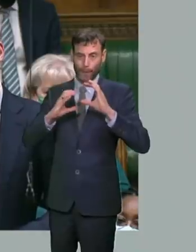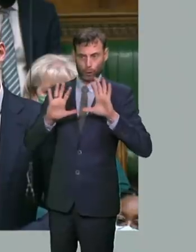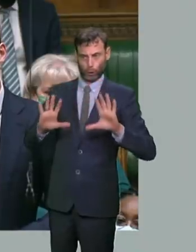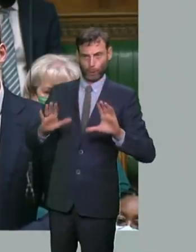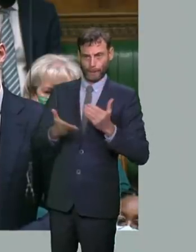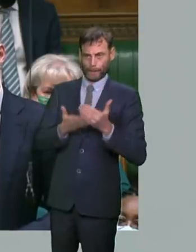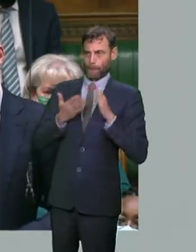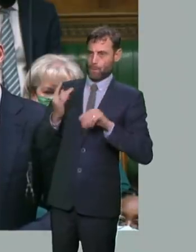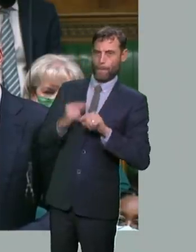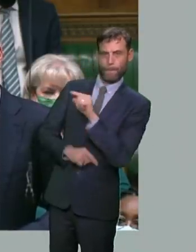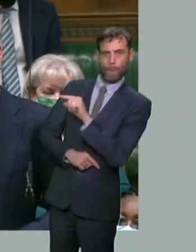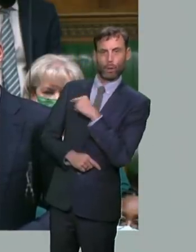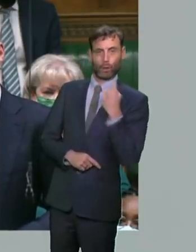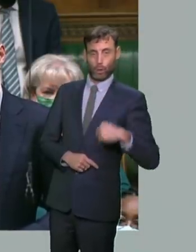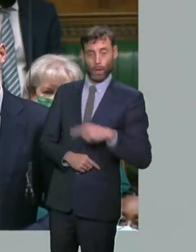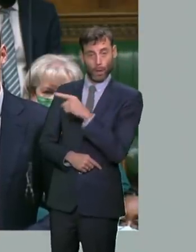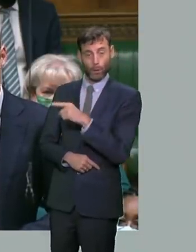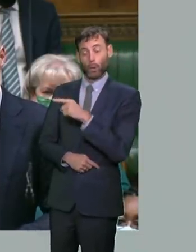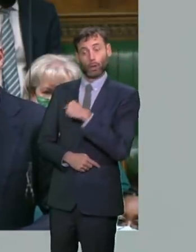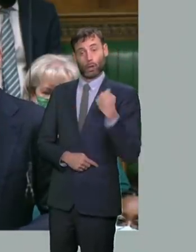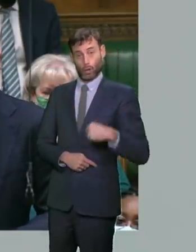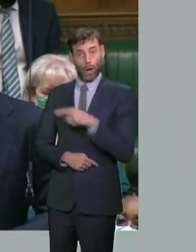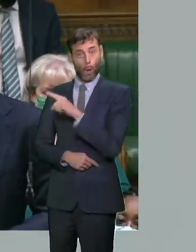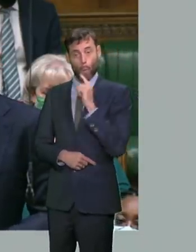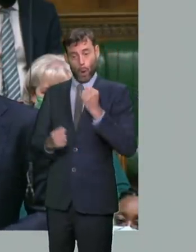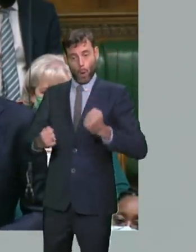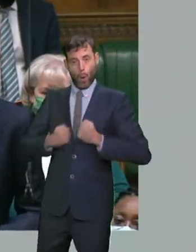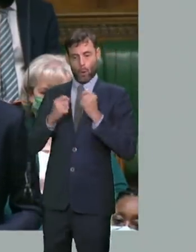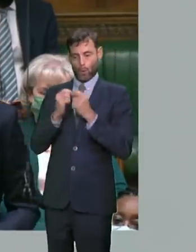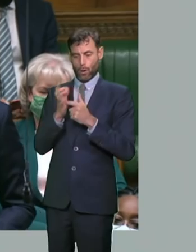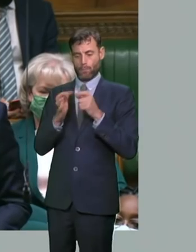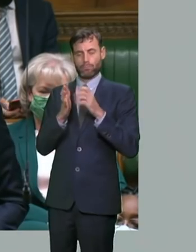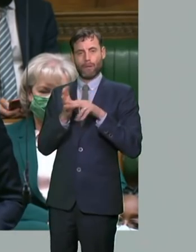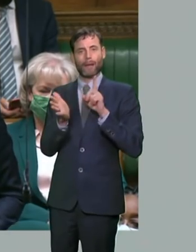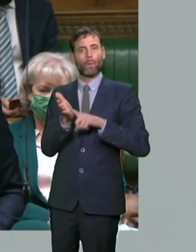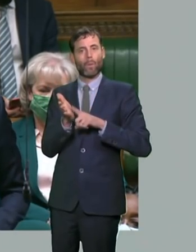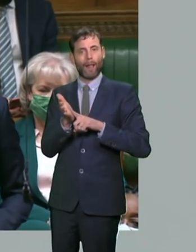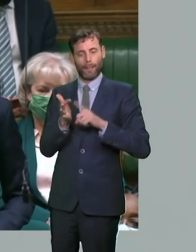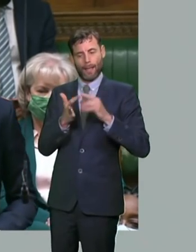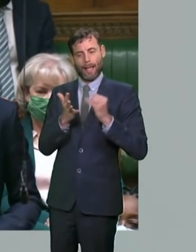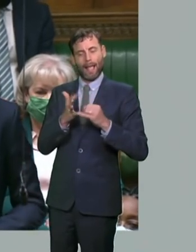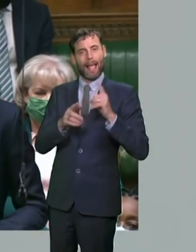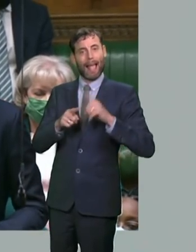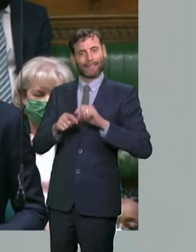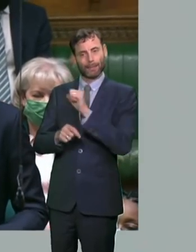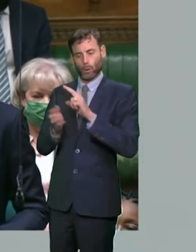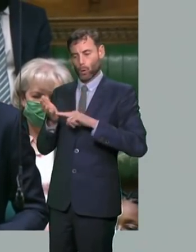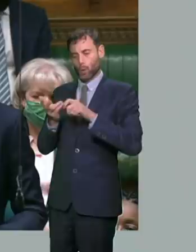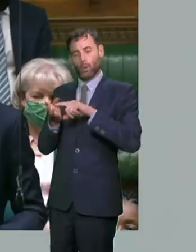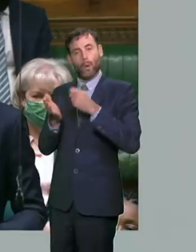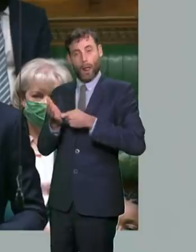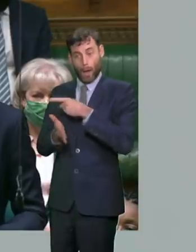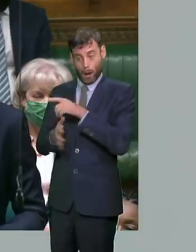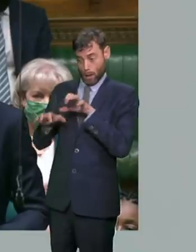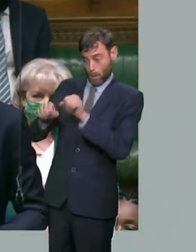that plans for China General Nuclear to own and operate its own plant in Bradwell in Essex have been abandoned, and explain to the House precisely